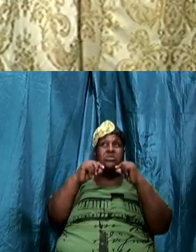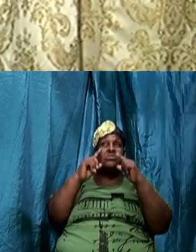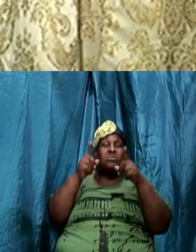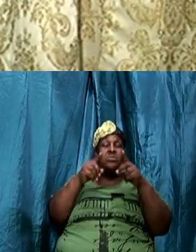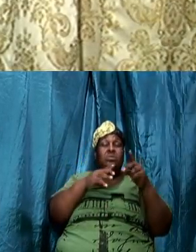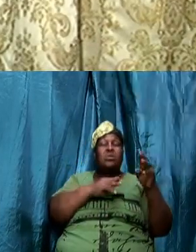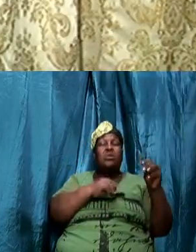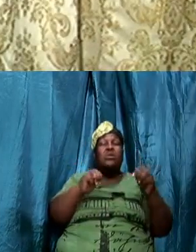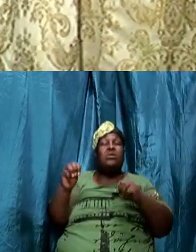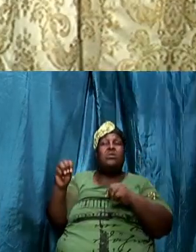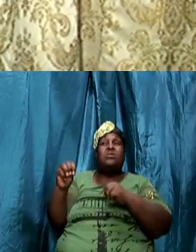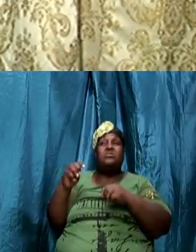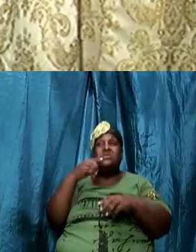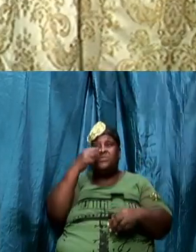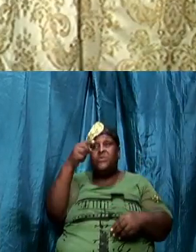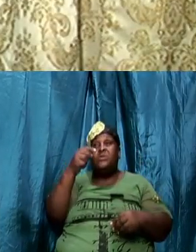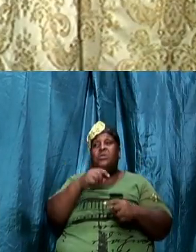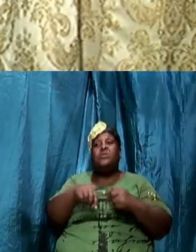your mouthpiece.